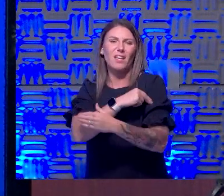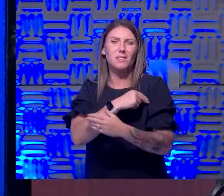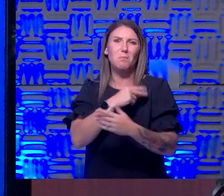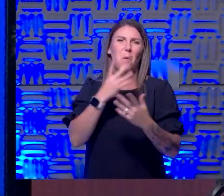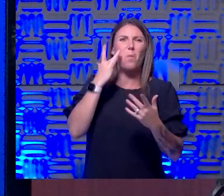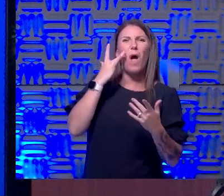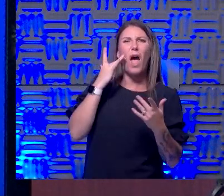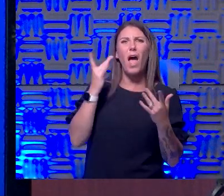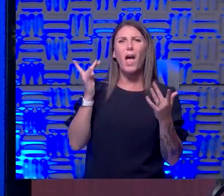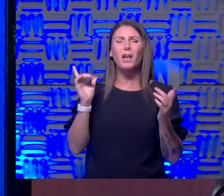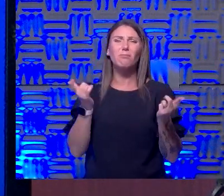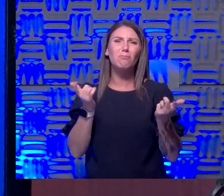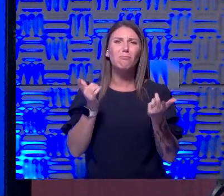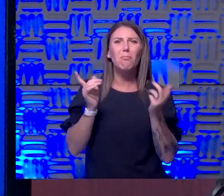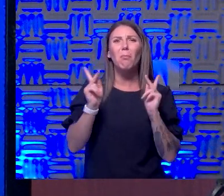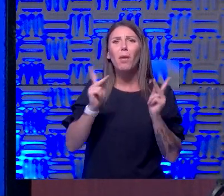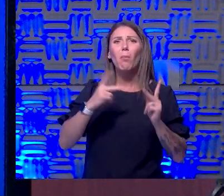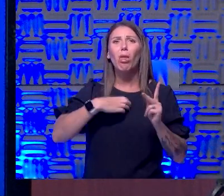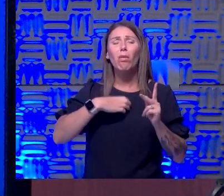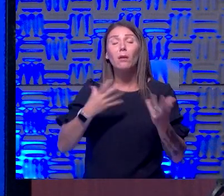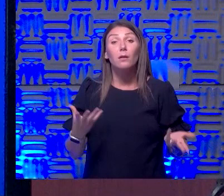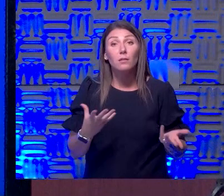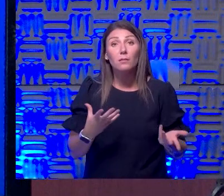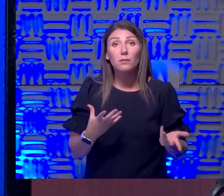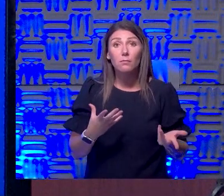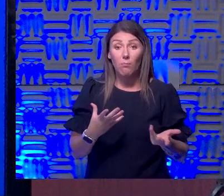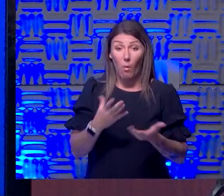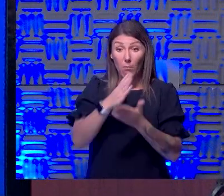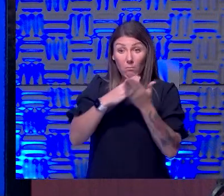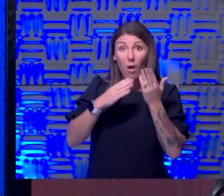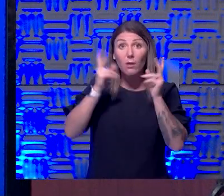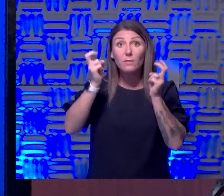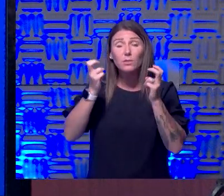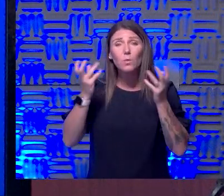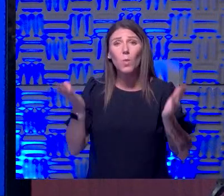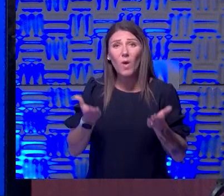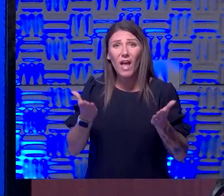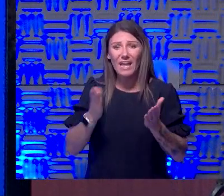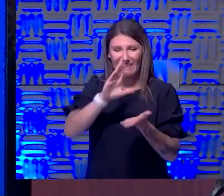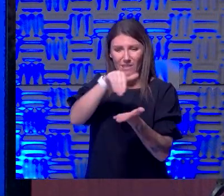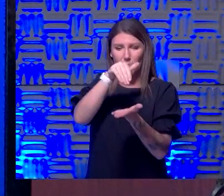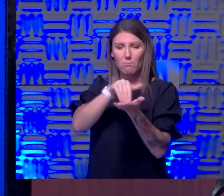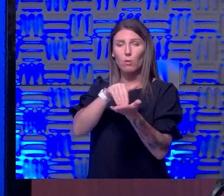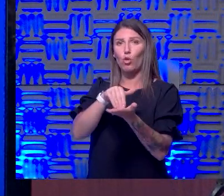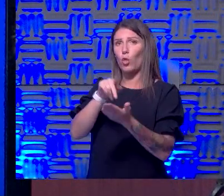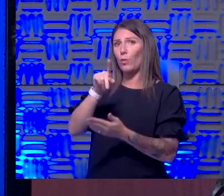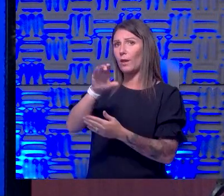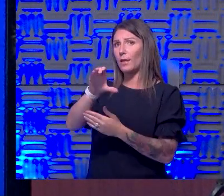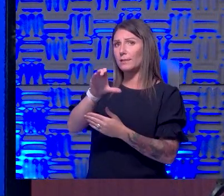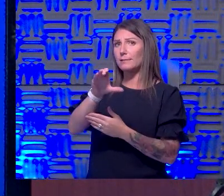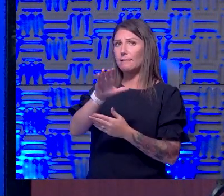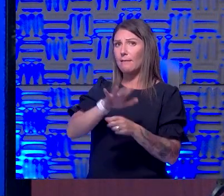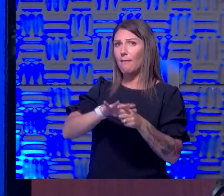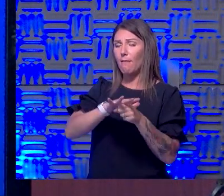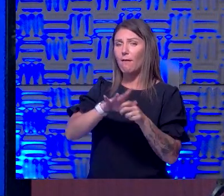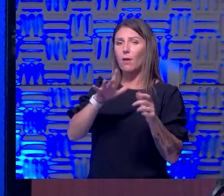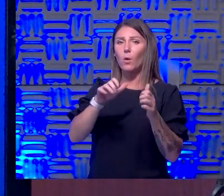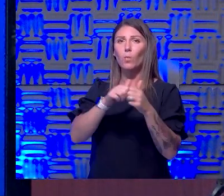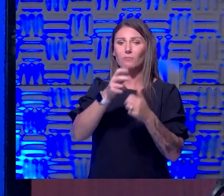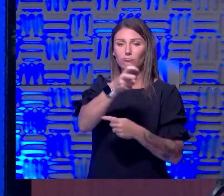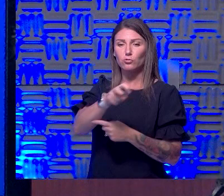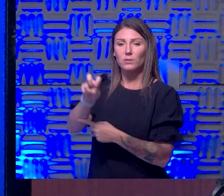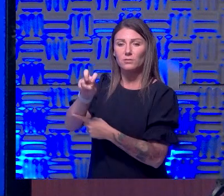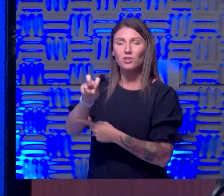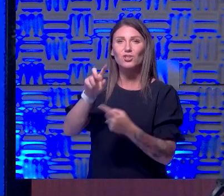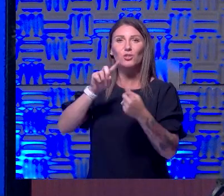big deal? Well, part of our issue is that we are right in the middle right now in the Kansas City area of a transition in the data systems